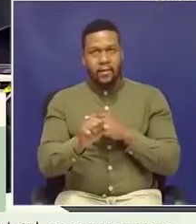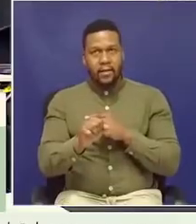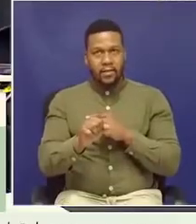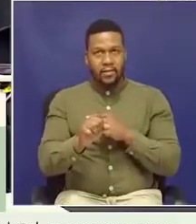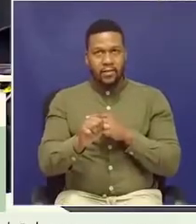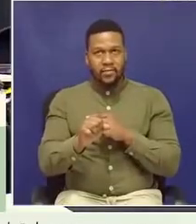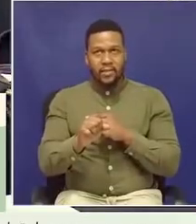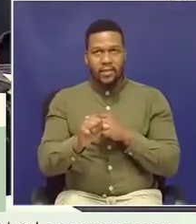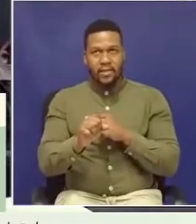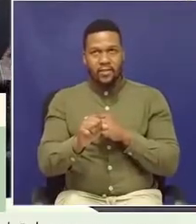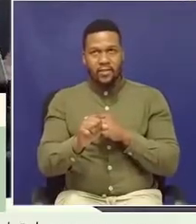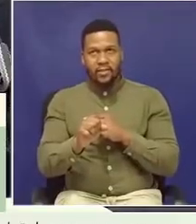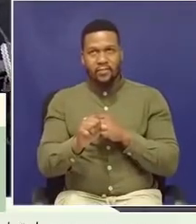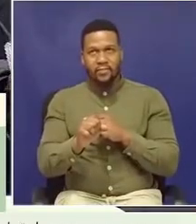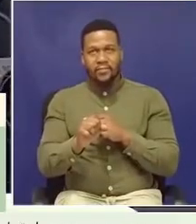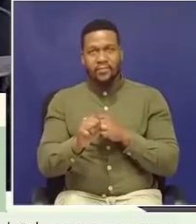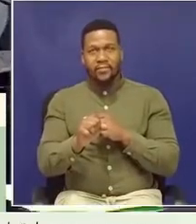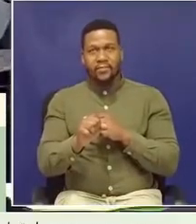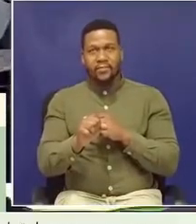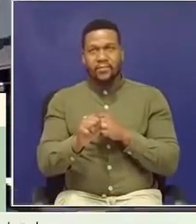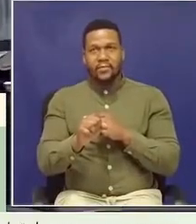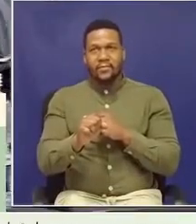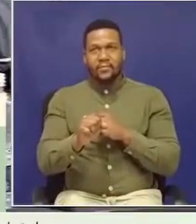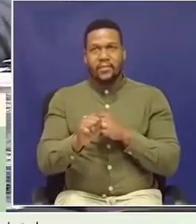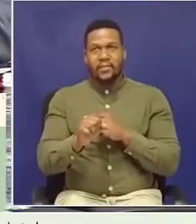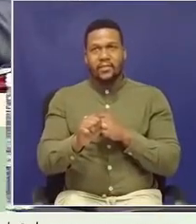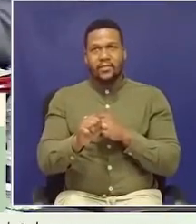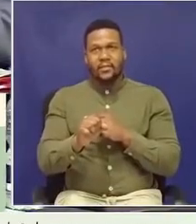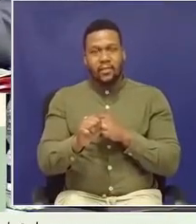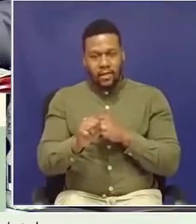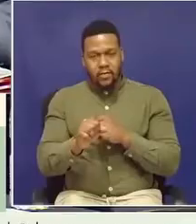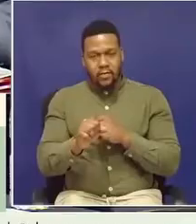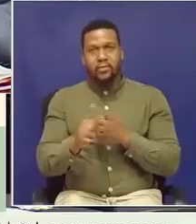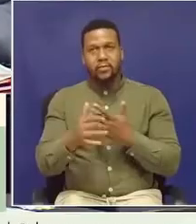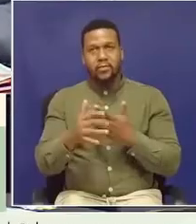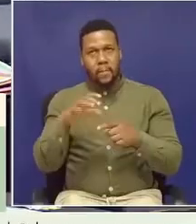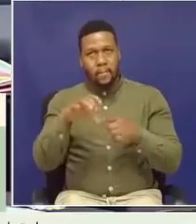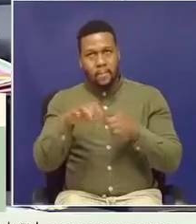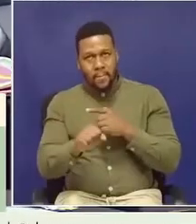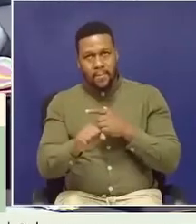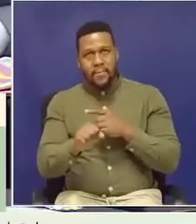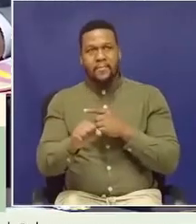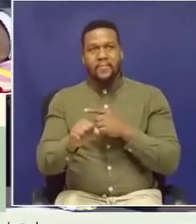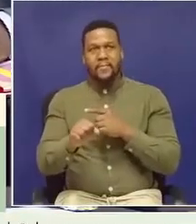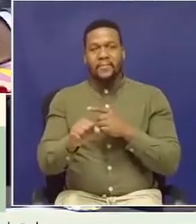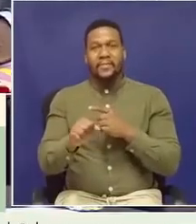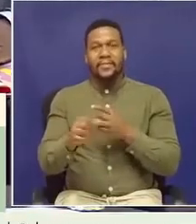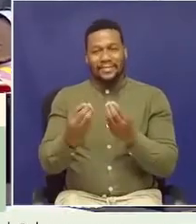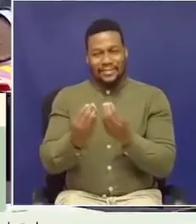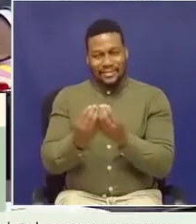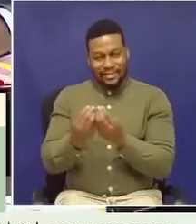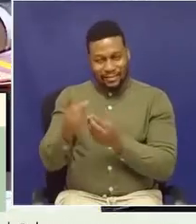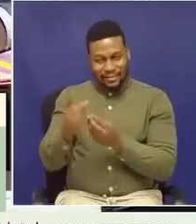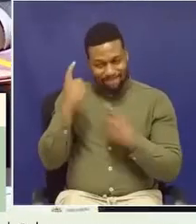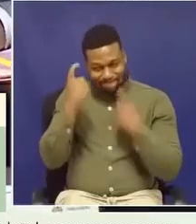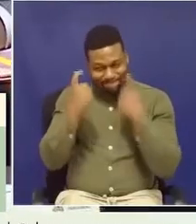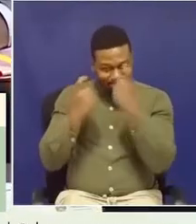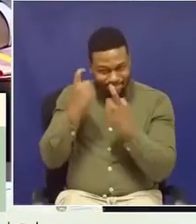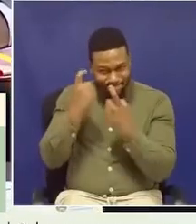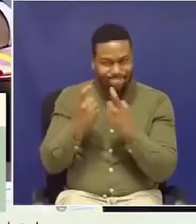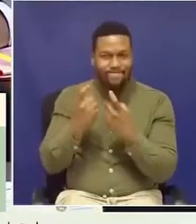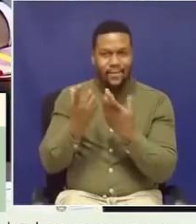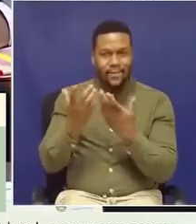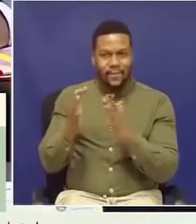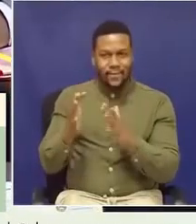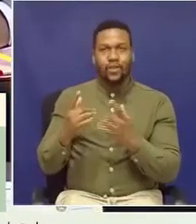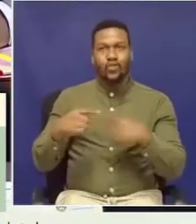anomalies during the lifestyle reviews, department are therefore requested to investigate the cases of